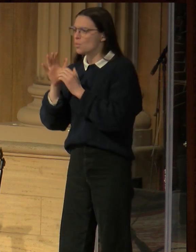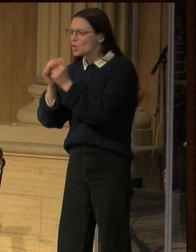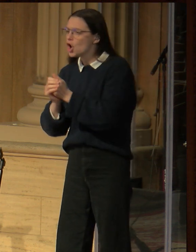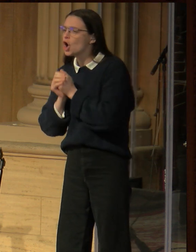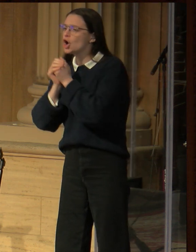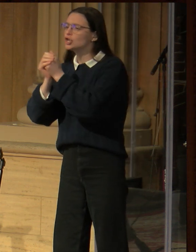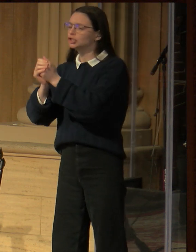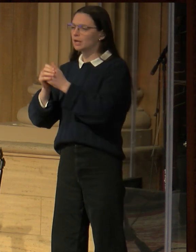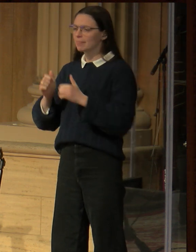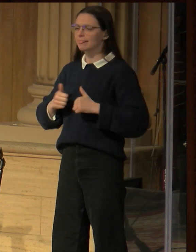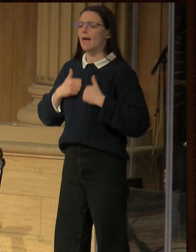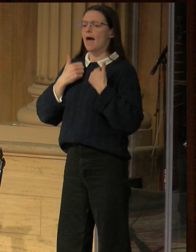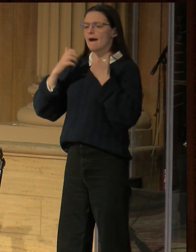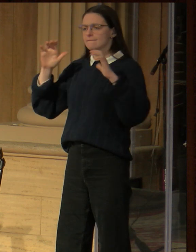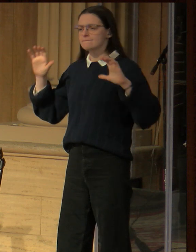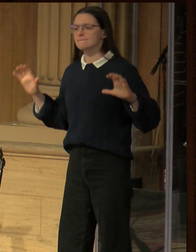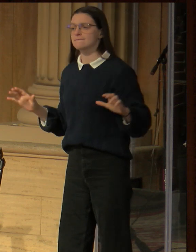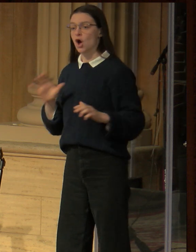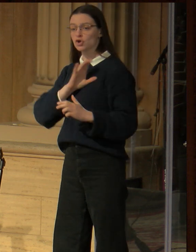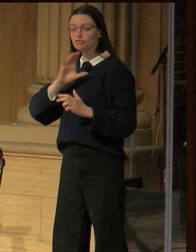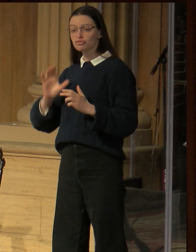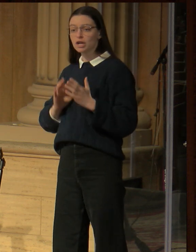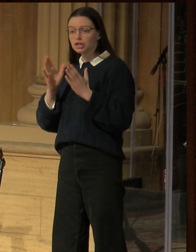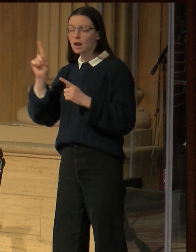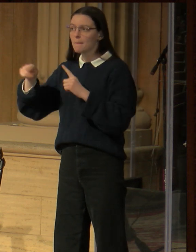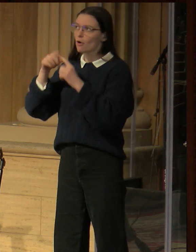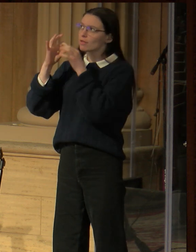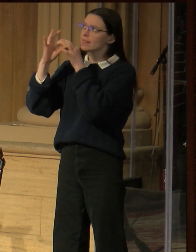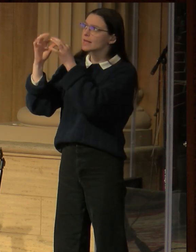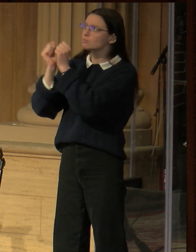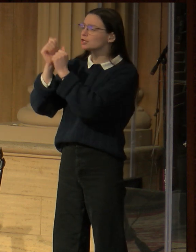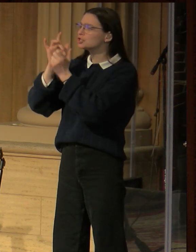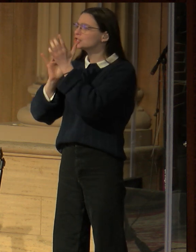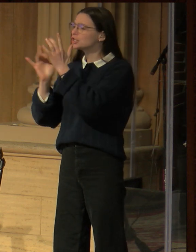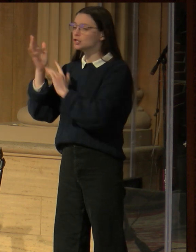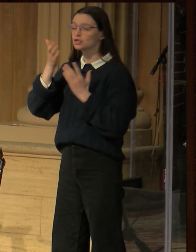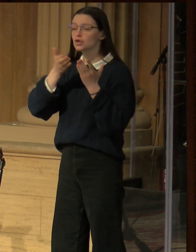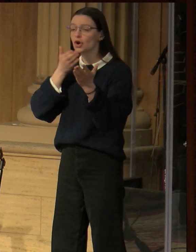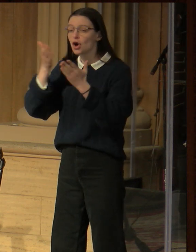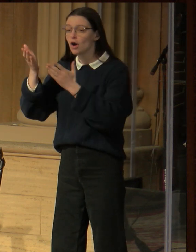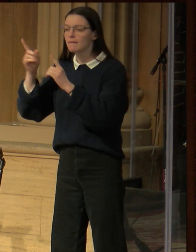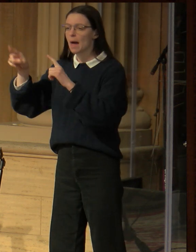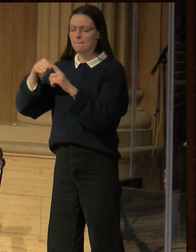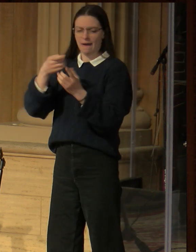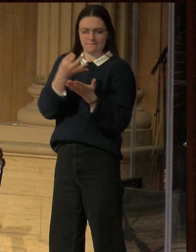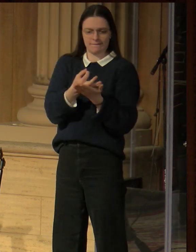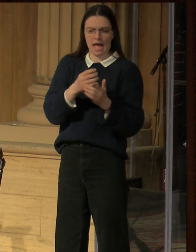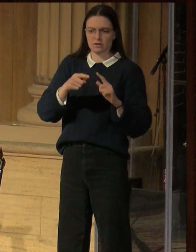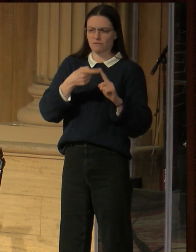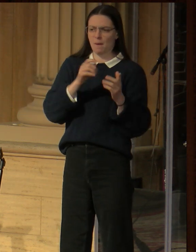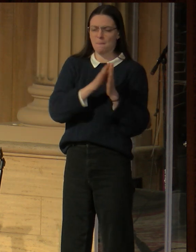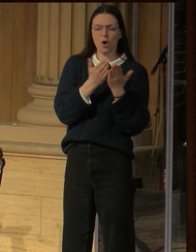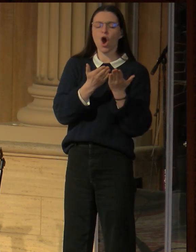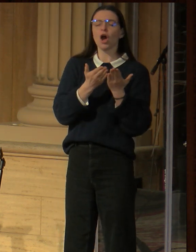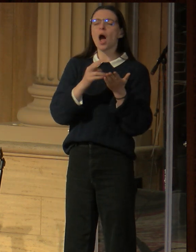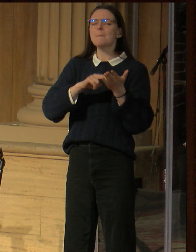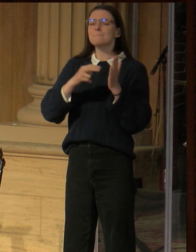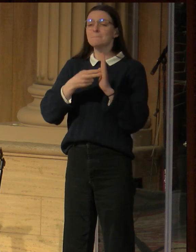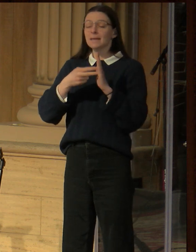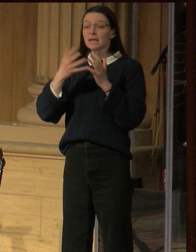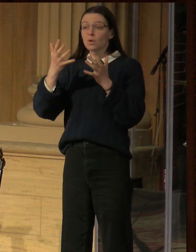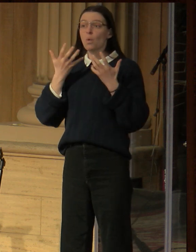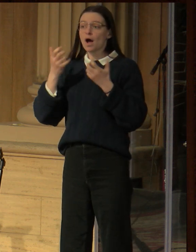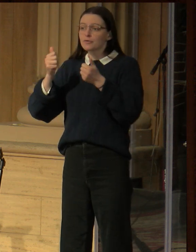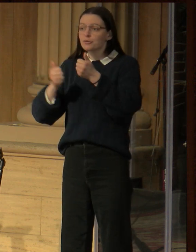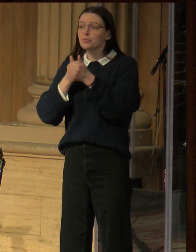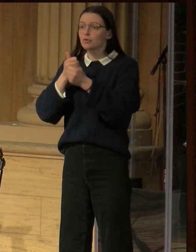life. Christianity is about relationship with Jesus and serving people. It's not about facts from a book. So throw out the pursuit of right